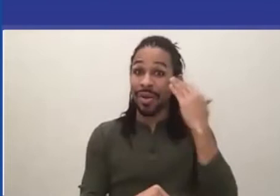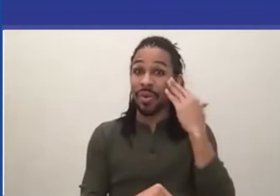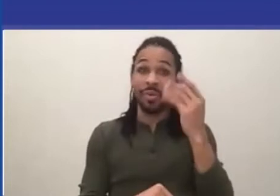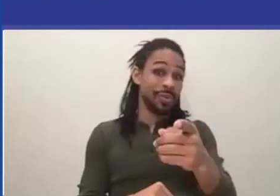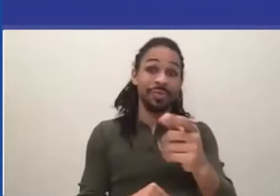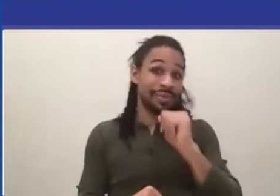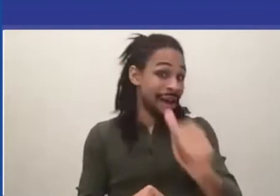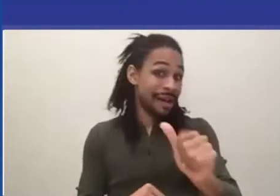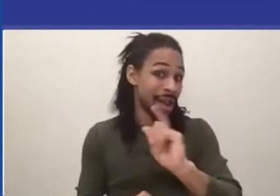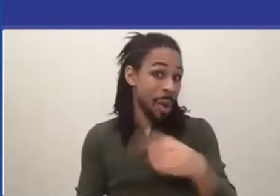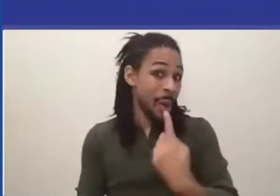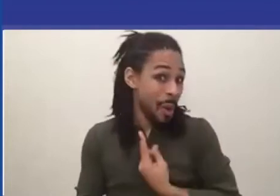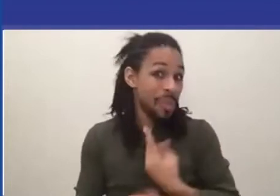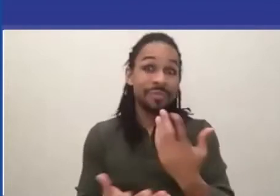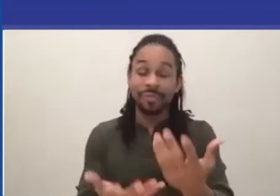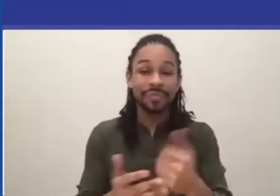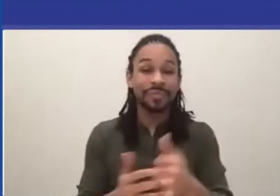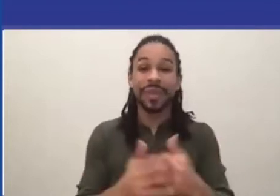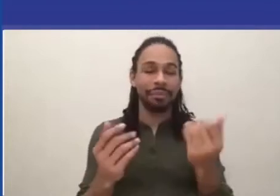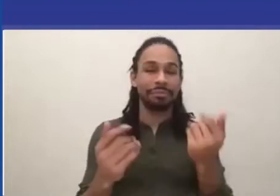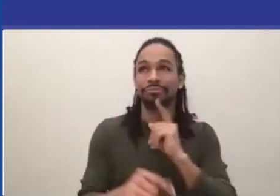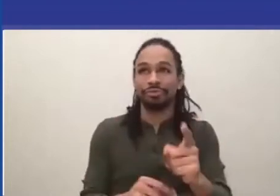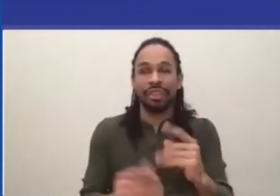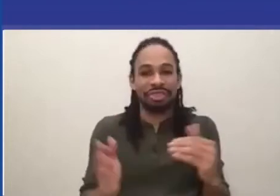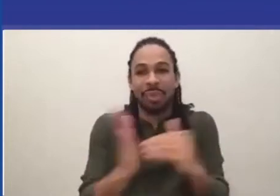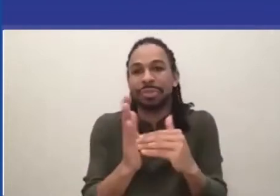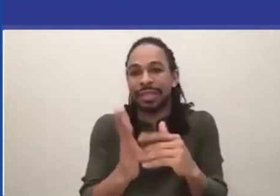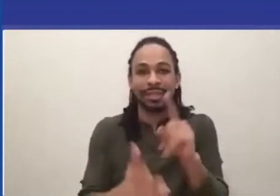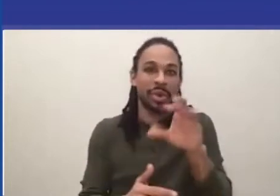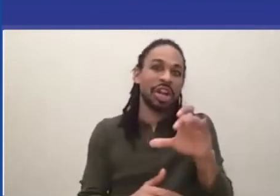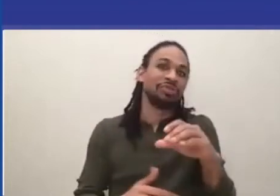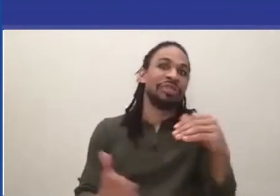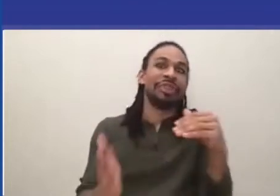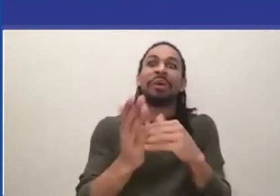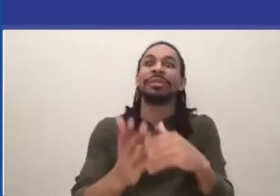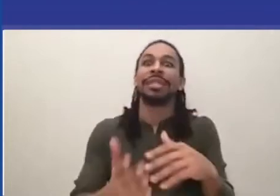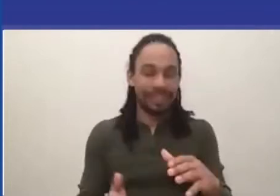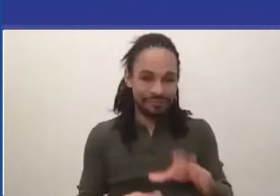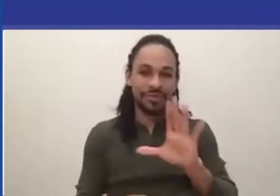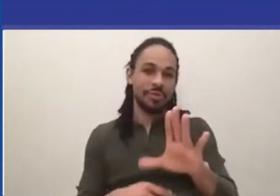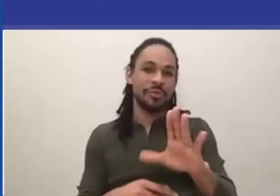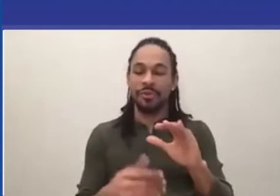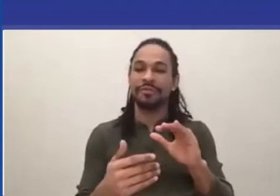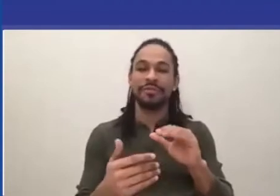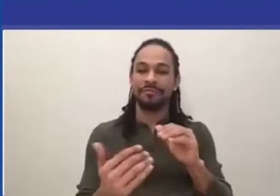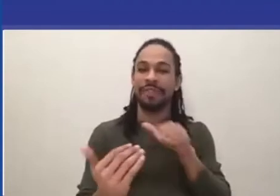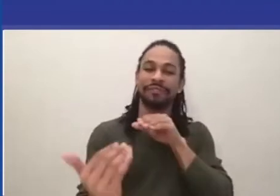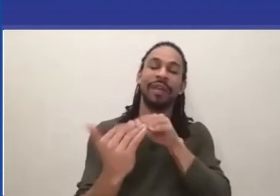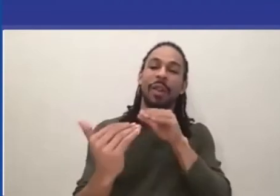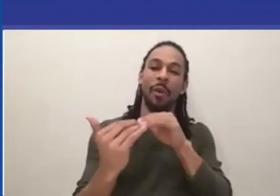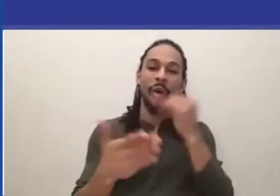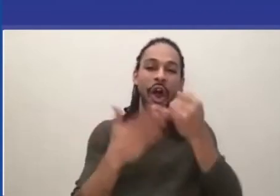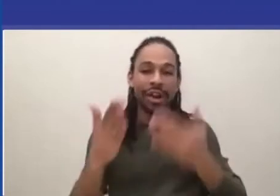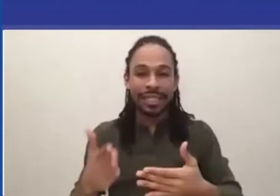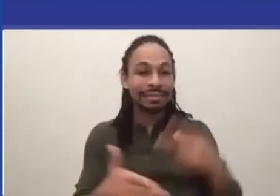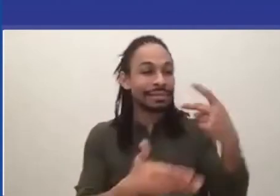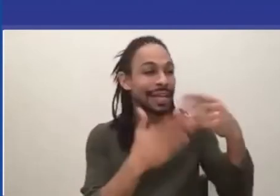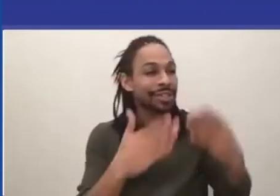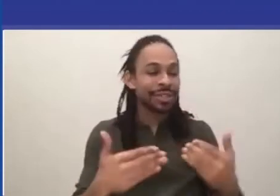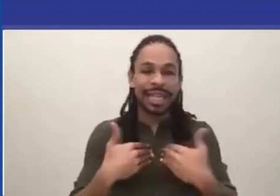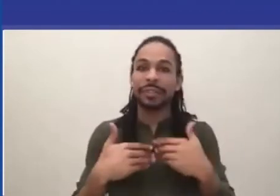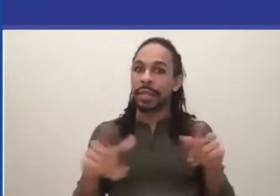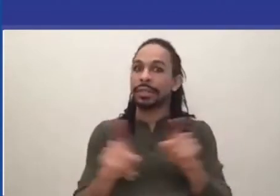thousands, if not hundreds of thousands, of your fellow artists and dancers had that same sense of panic,